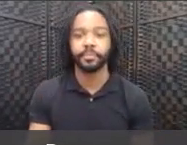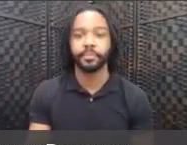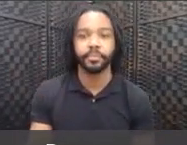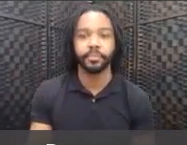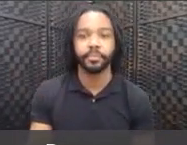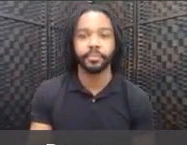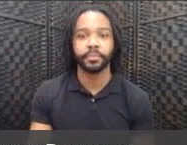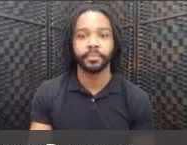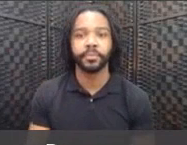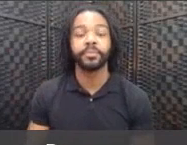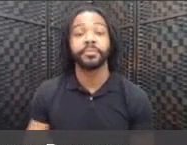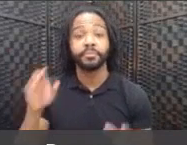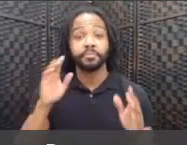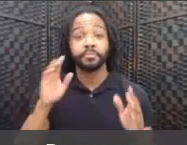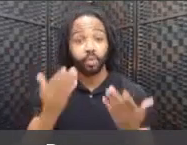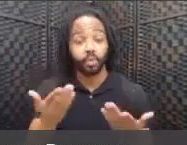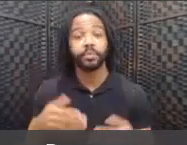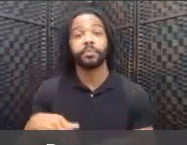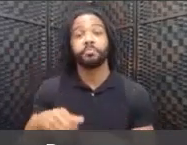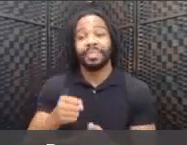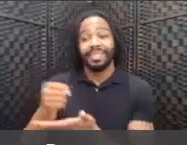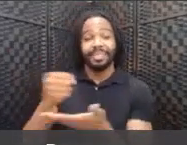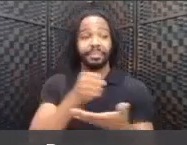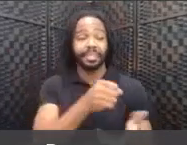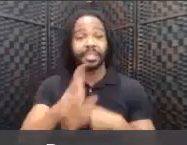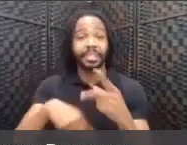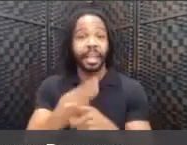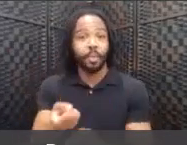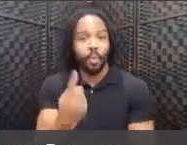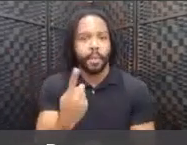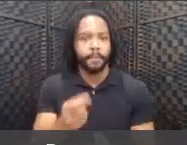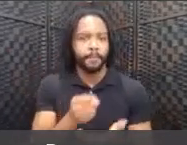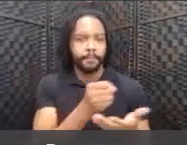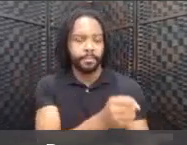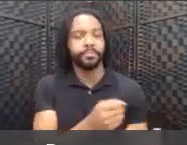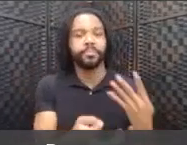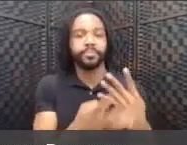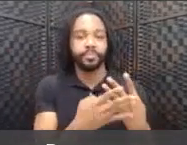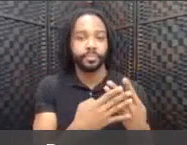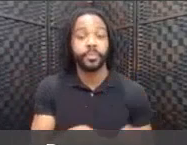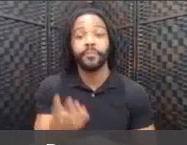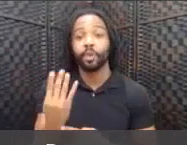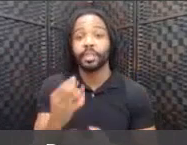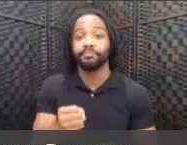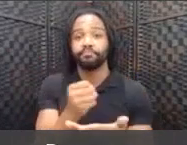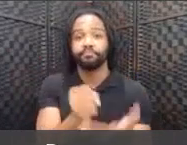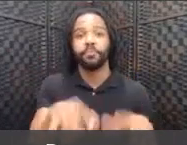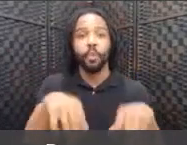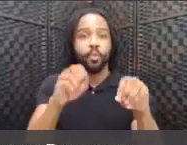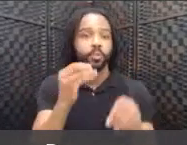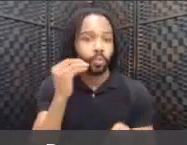So by placement type, 1 person in a correctional facility, 14 people in host